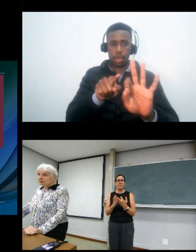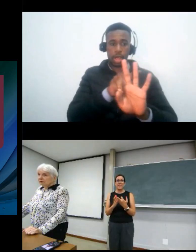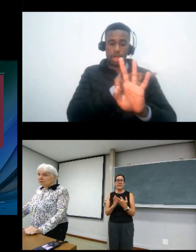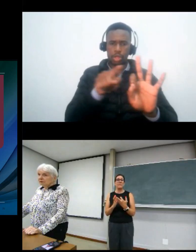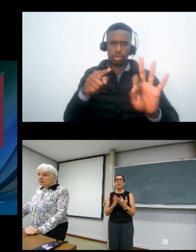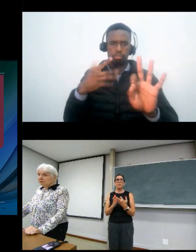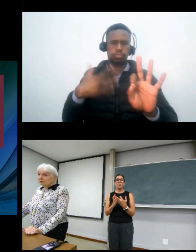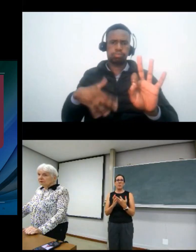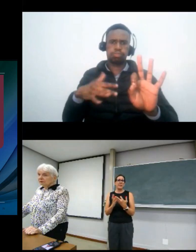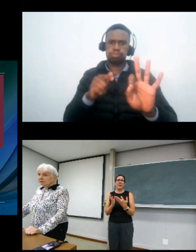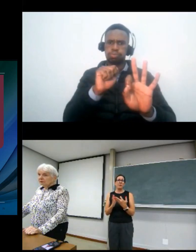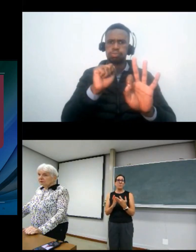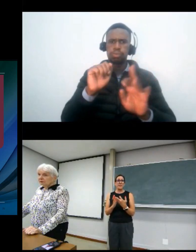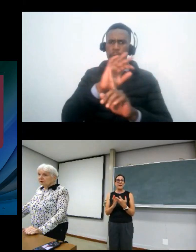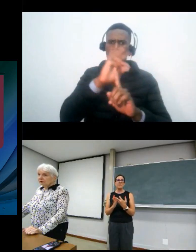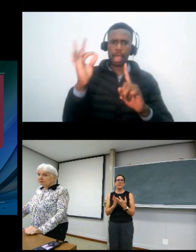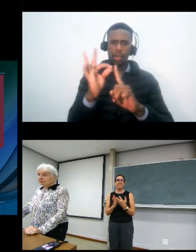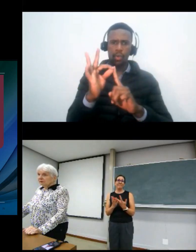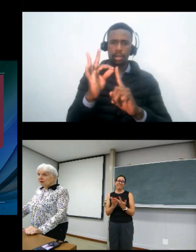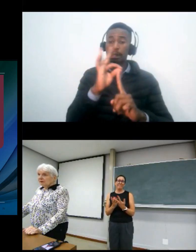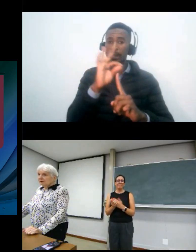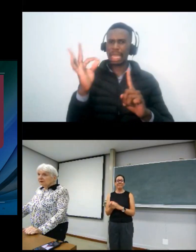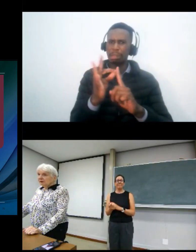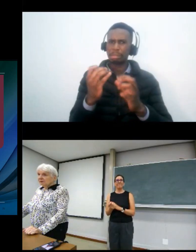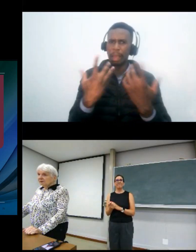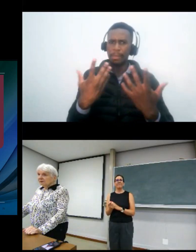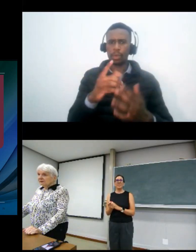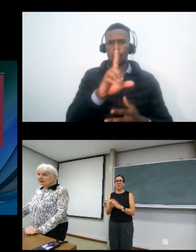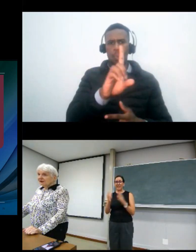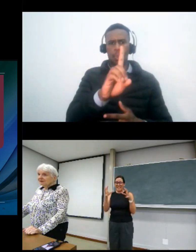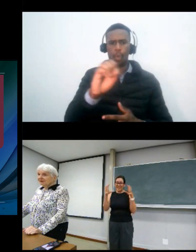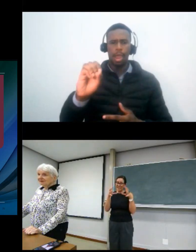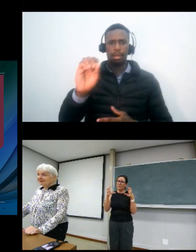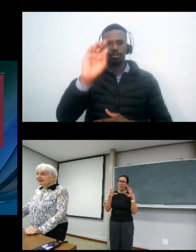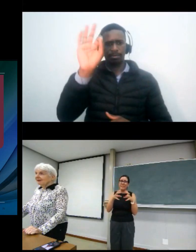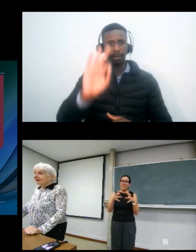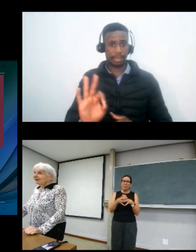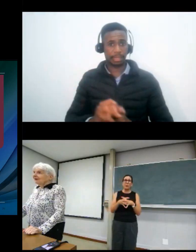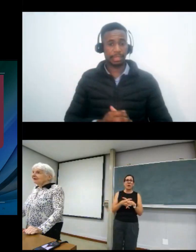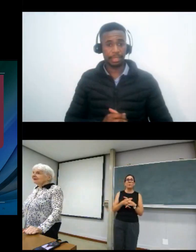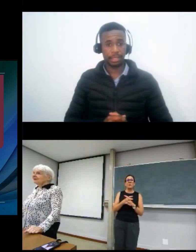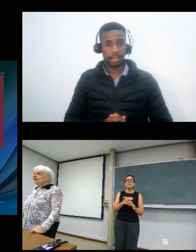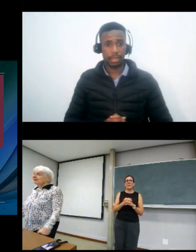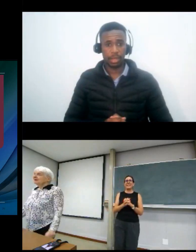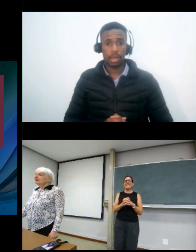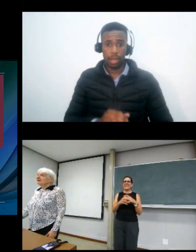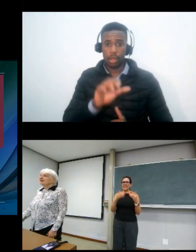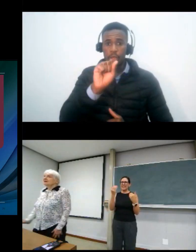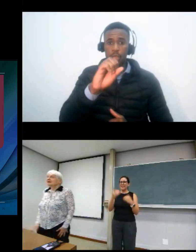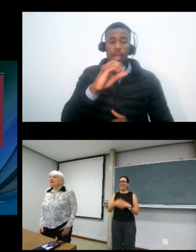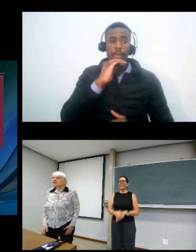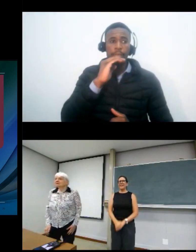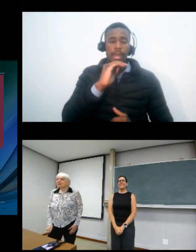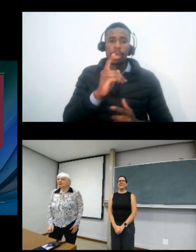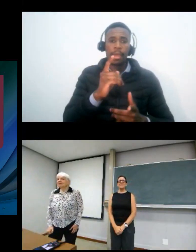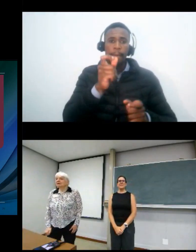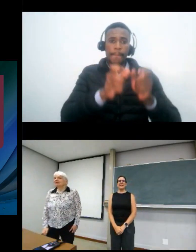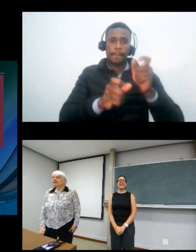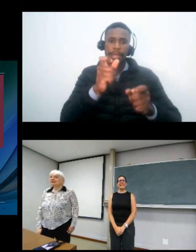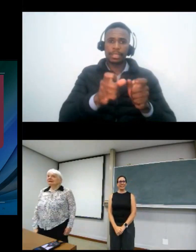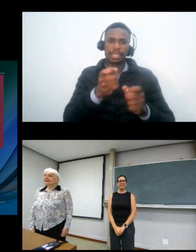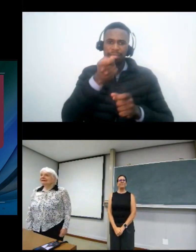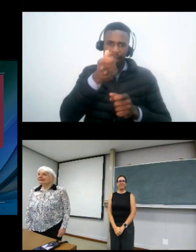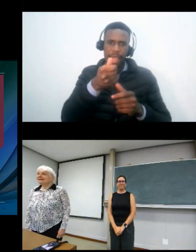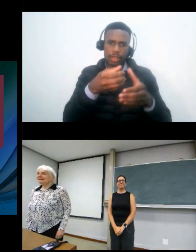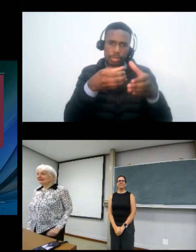their accuracy was 100%. Yeah. So yes, still very small samples, but it